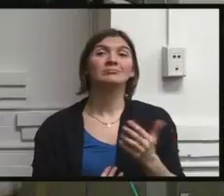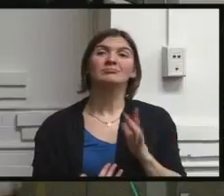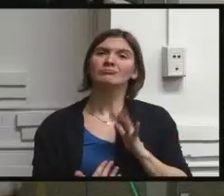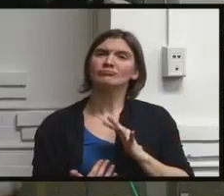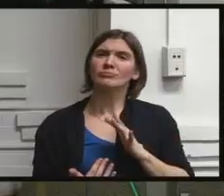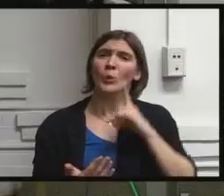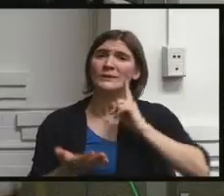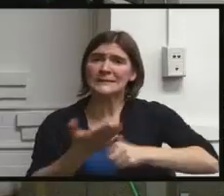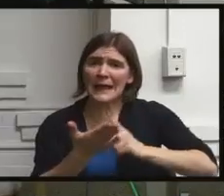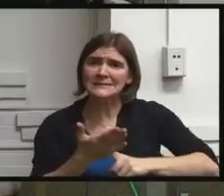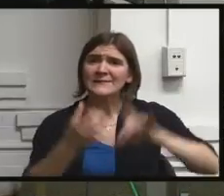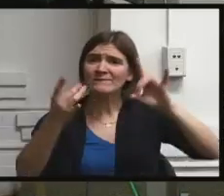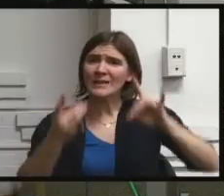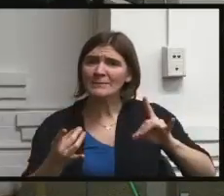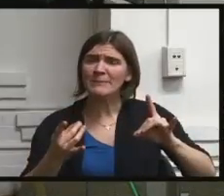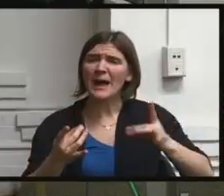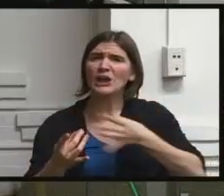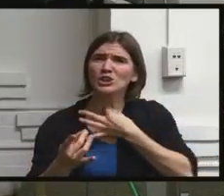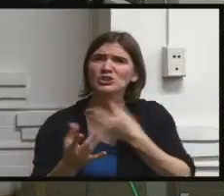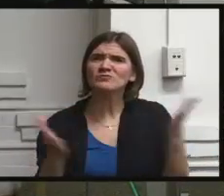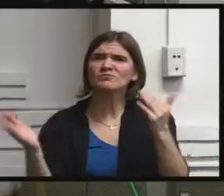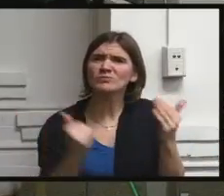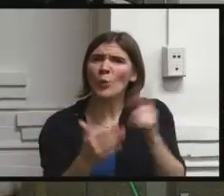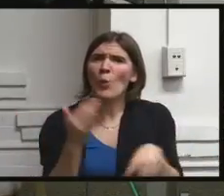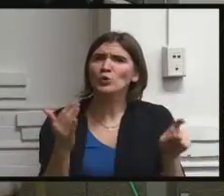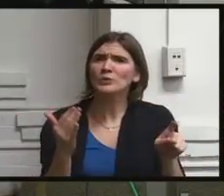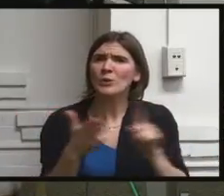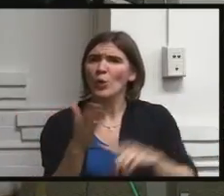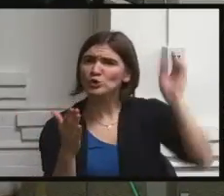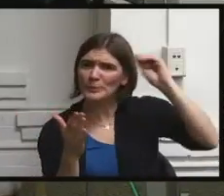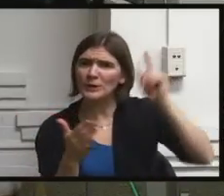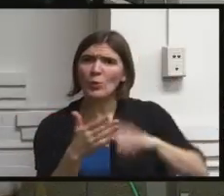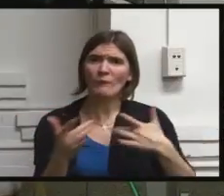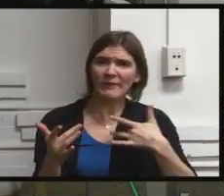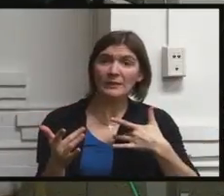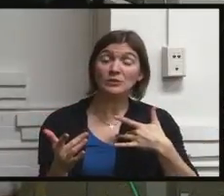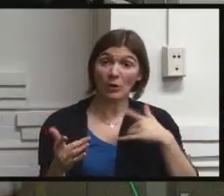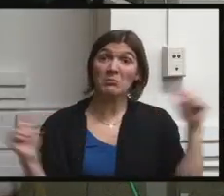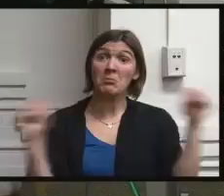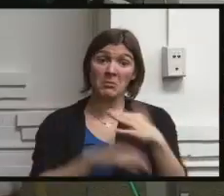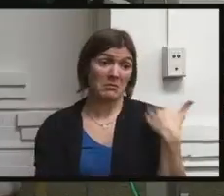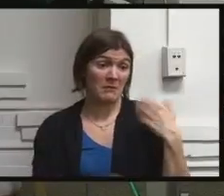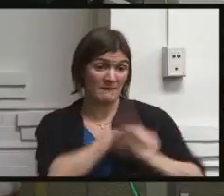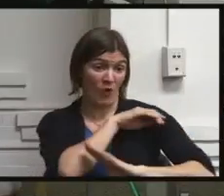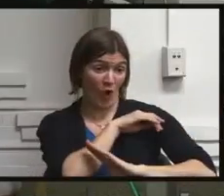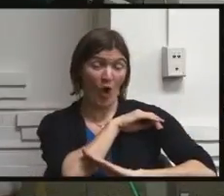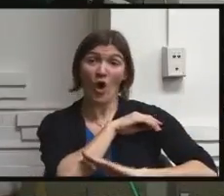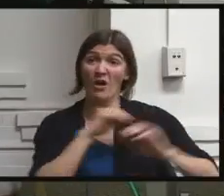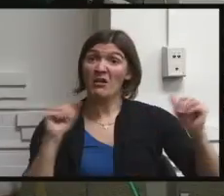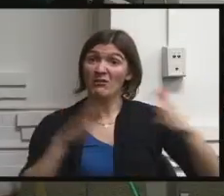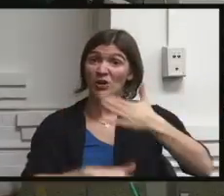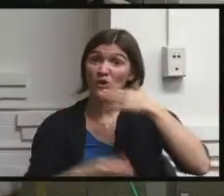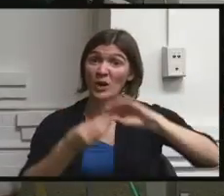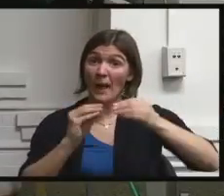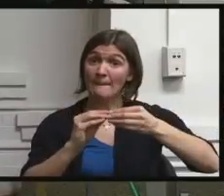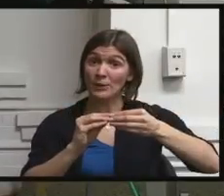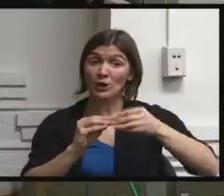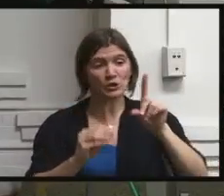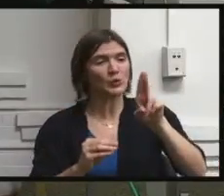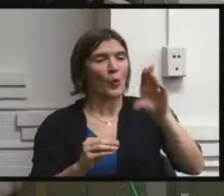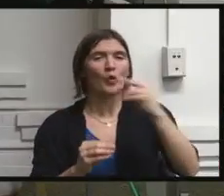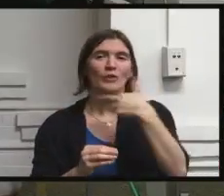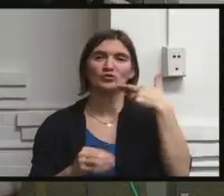discussion feedback session that was very well attended at Duo's in September. And during the course of that